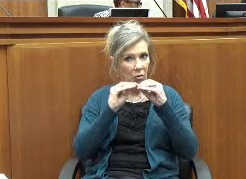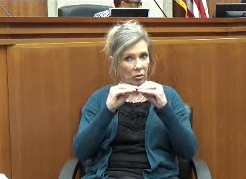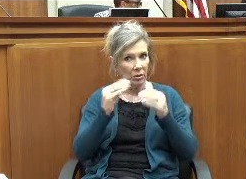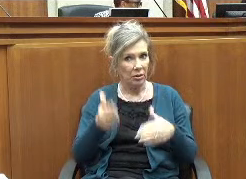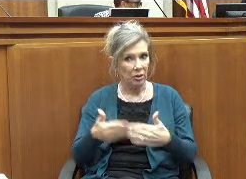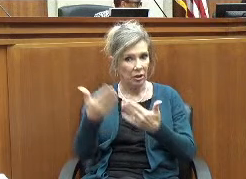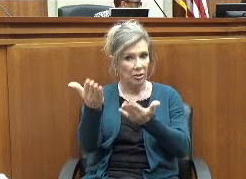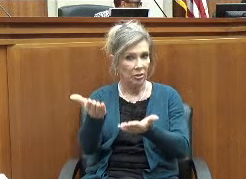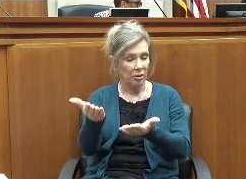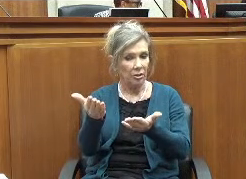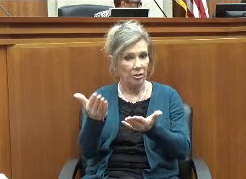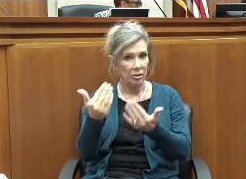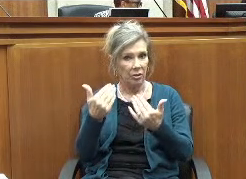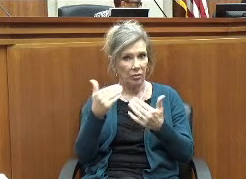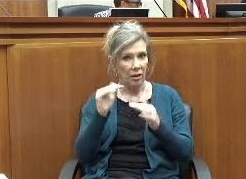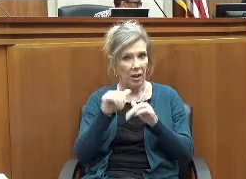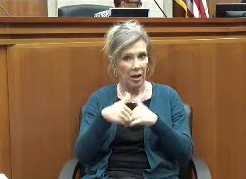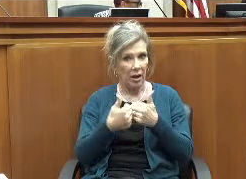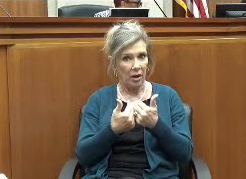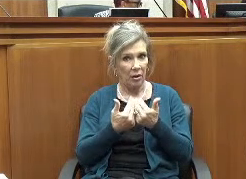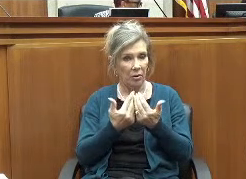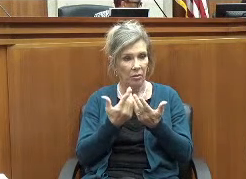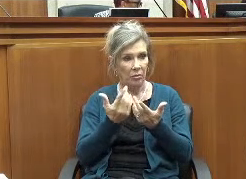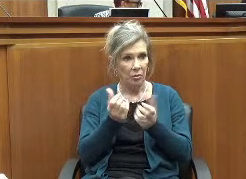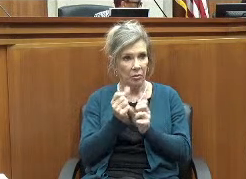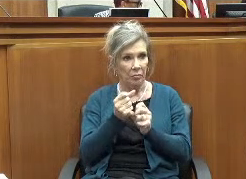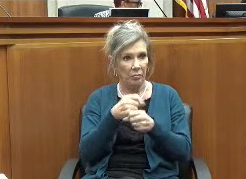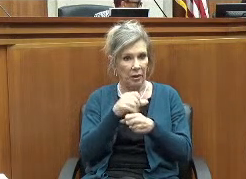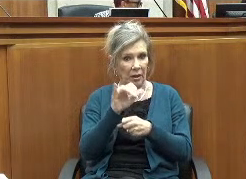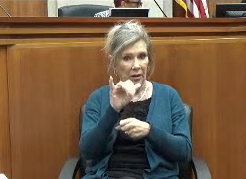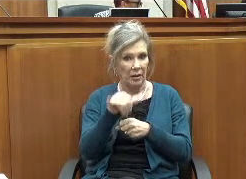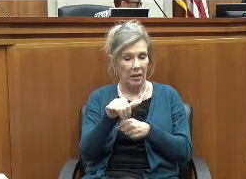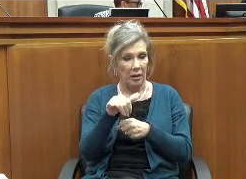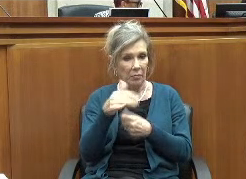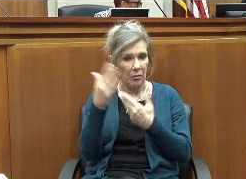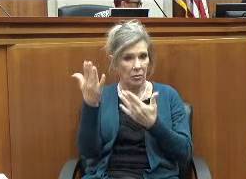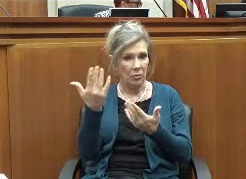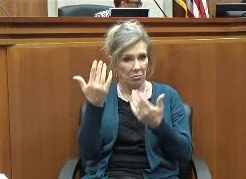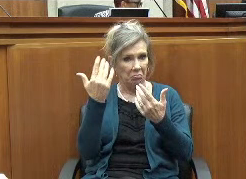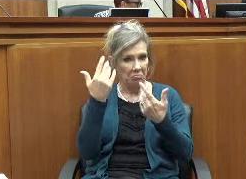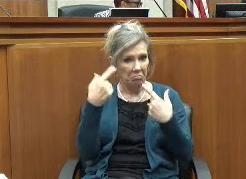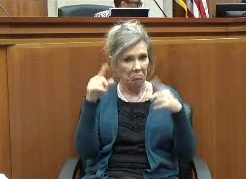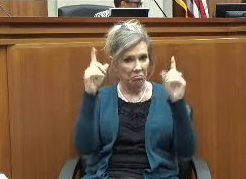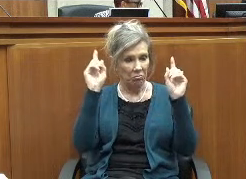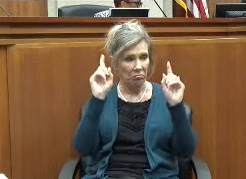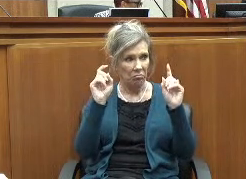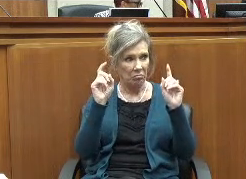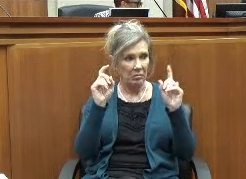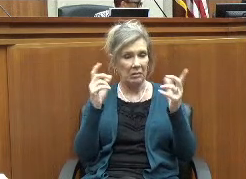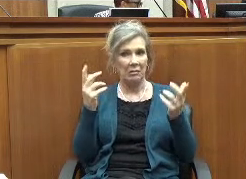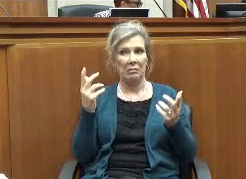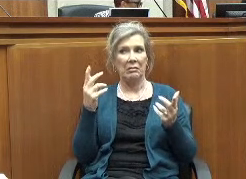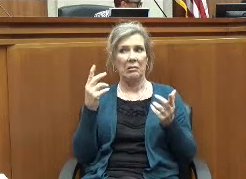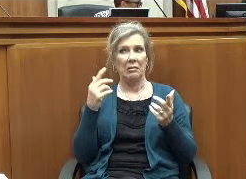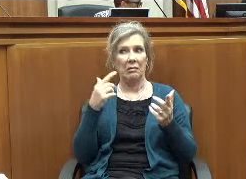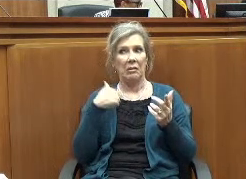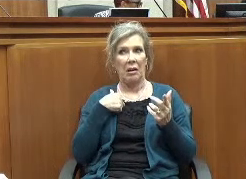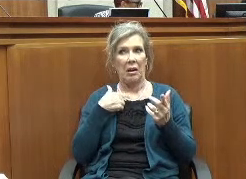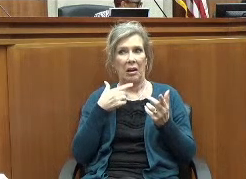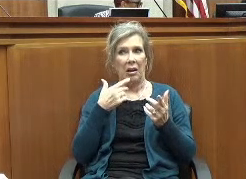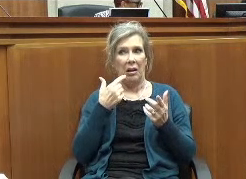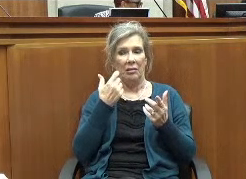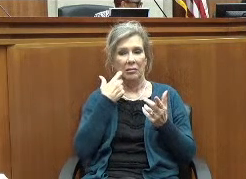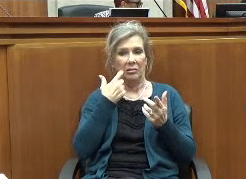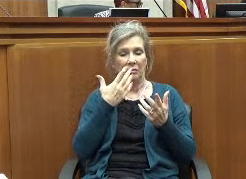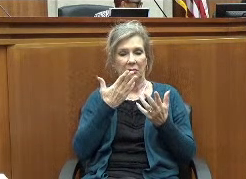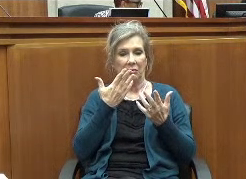suggestions on how to make the current motion work? I'm only through listening to the second point